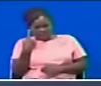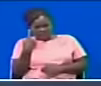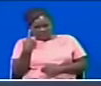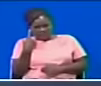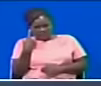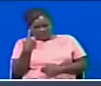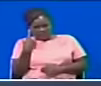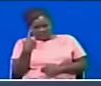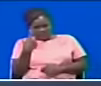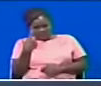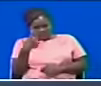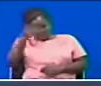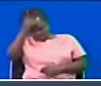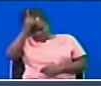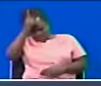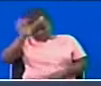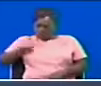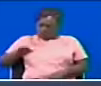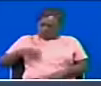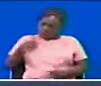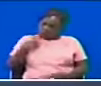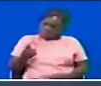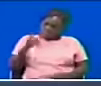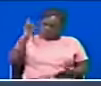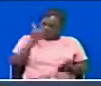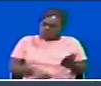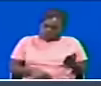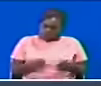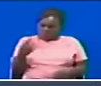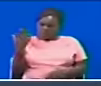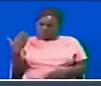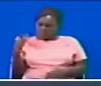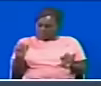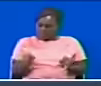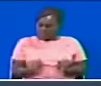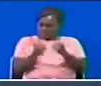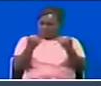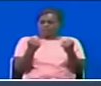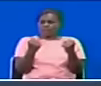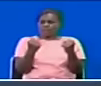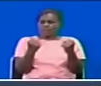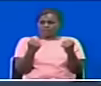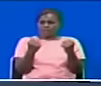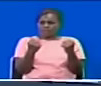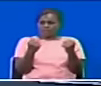the grassroots woman talking about. Because one of the things we find ourselves in is that